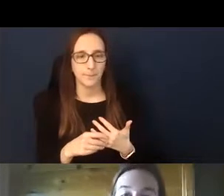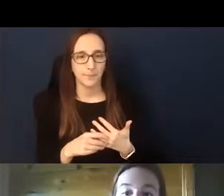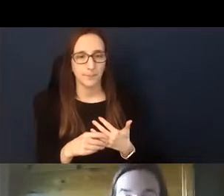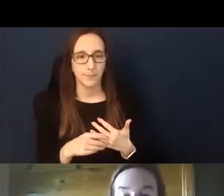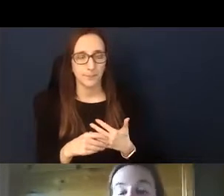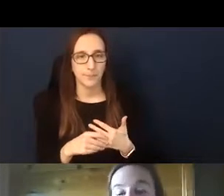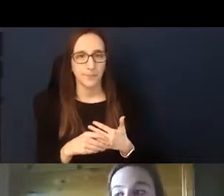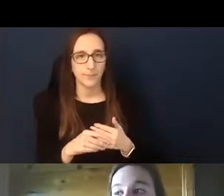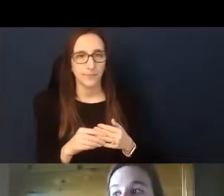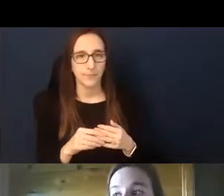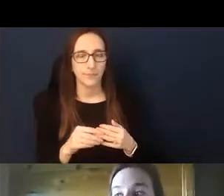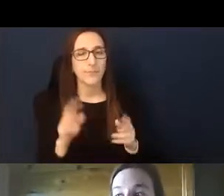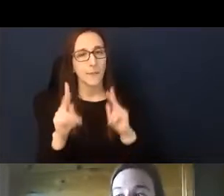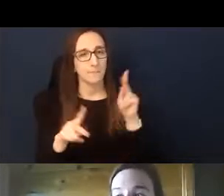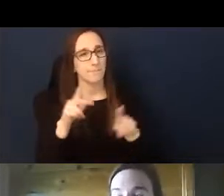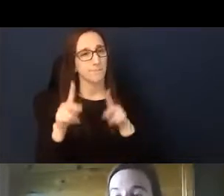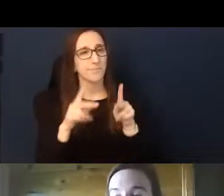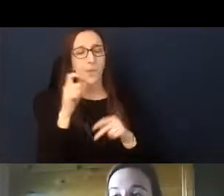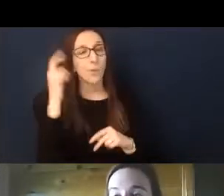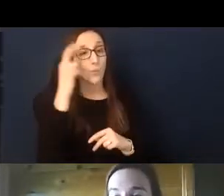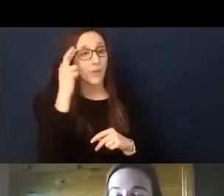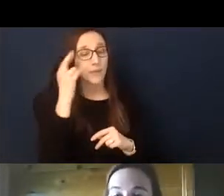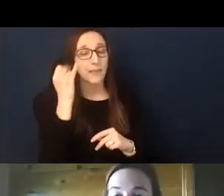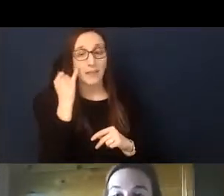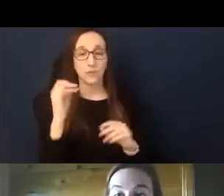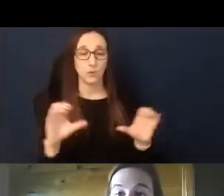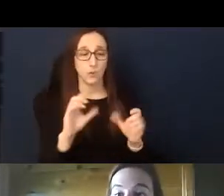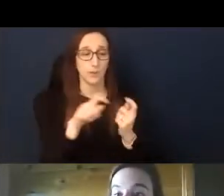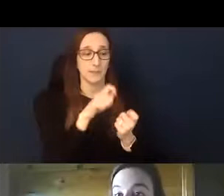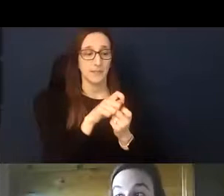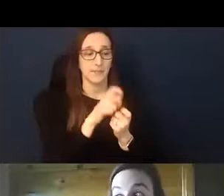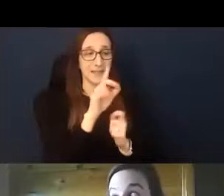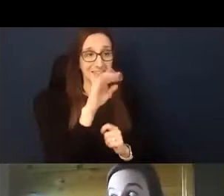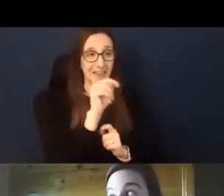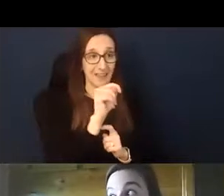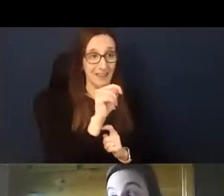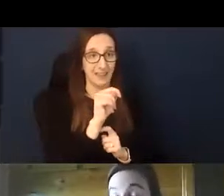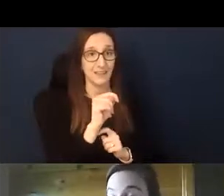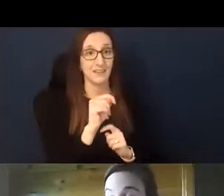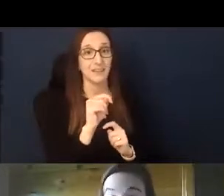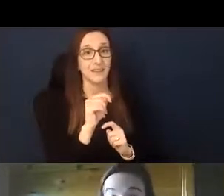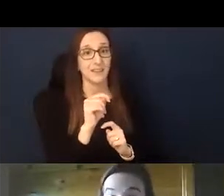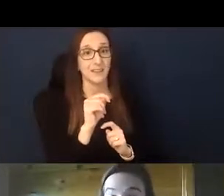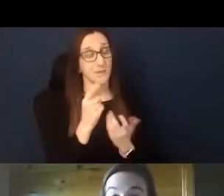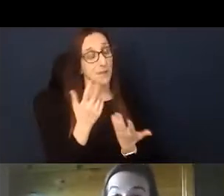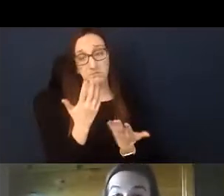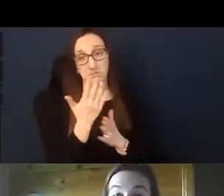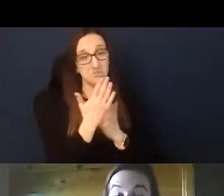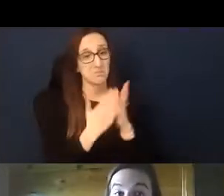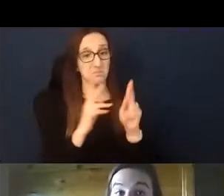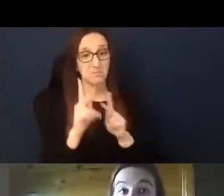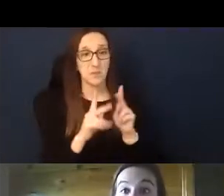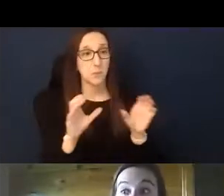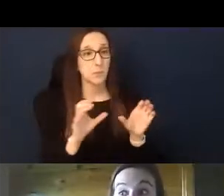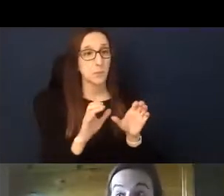term. People don't realize that if you do a certain diet and you do, some people, like I know some people who have